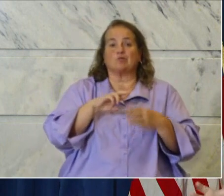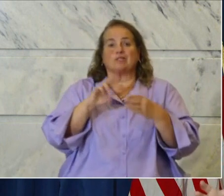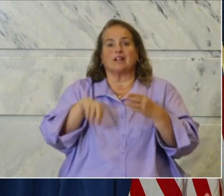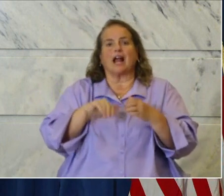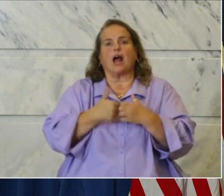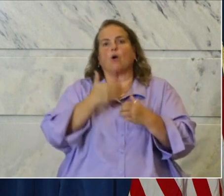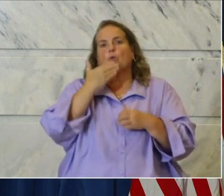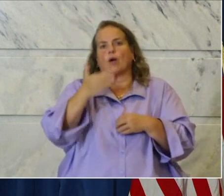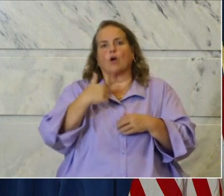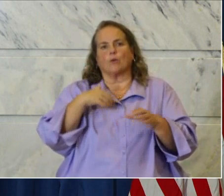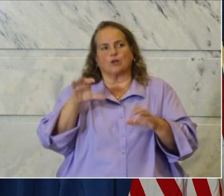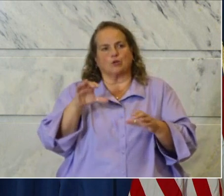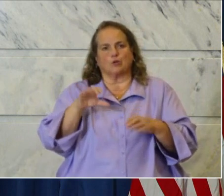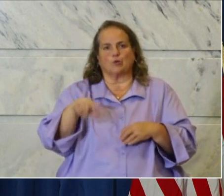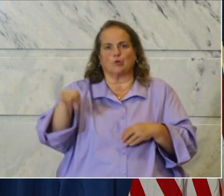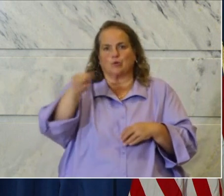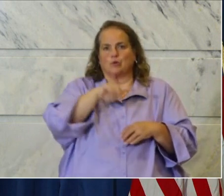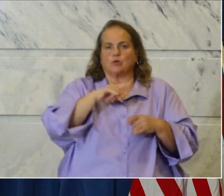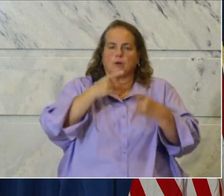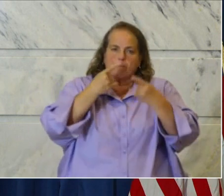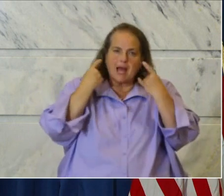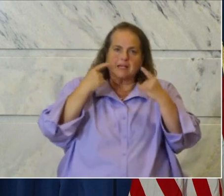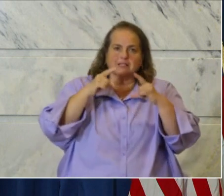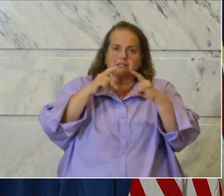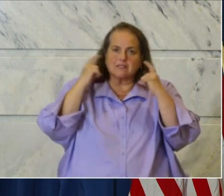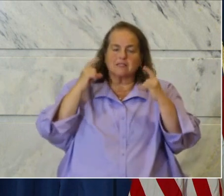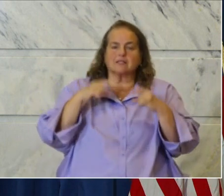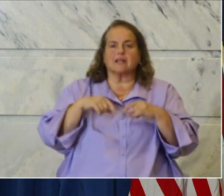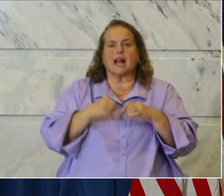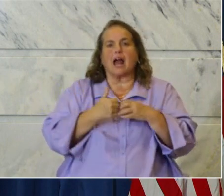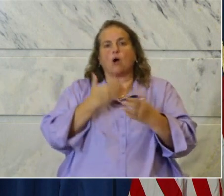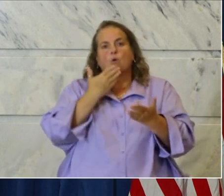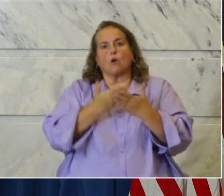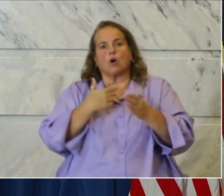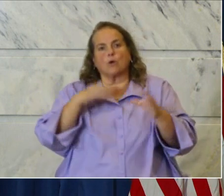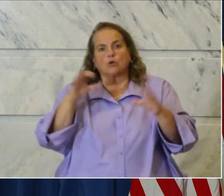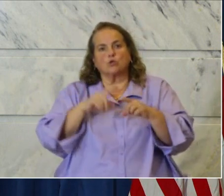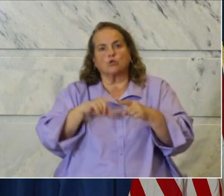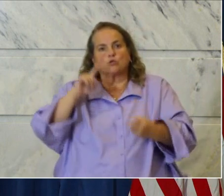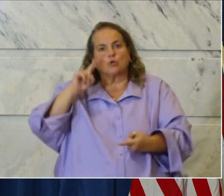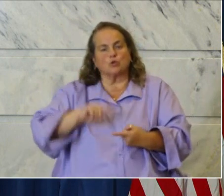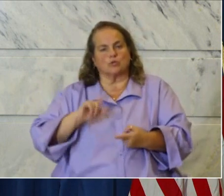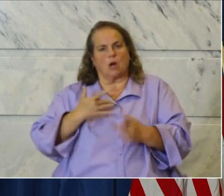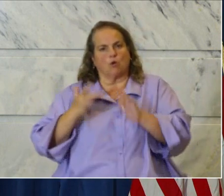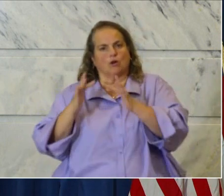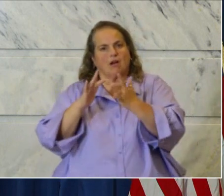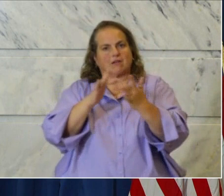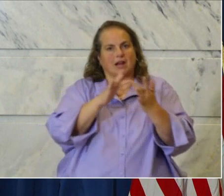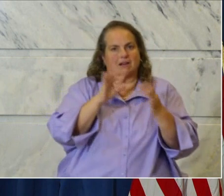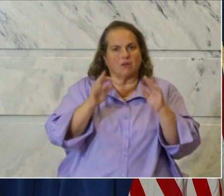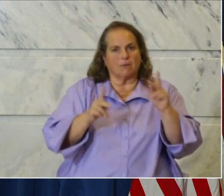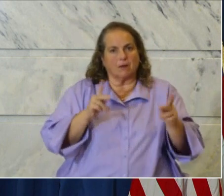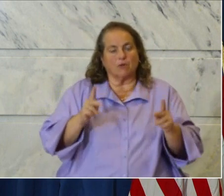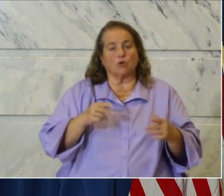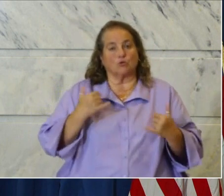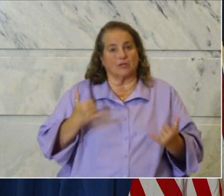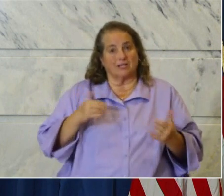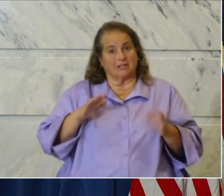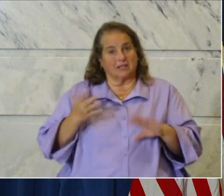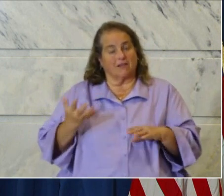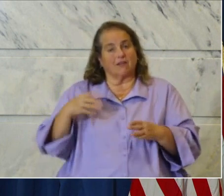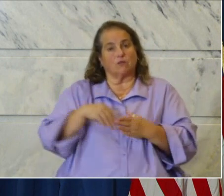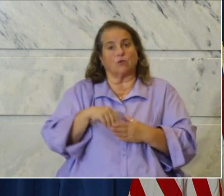we do out there and wearing masks, and how well we do in reducing our contacts. Today's deaths include